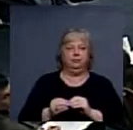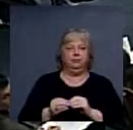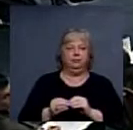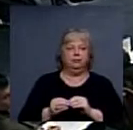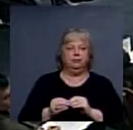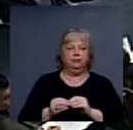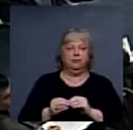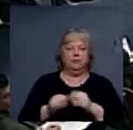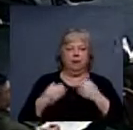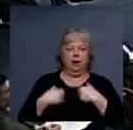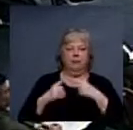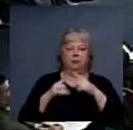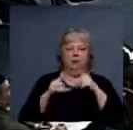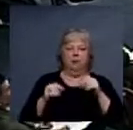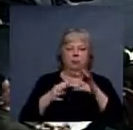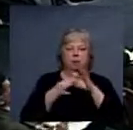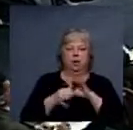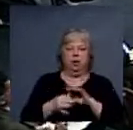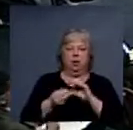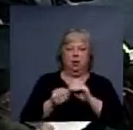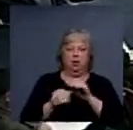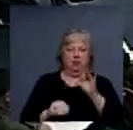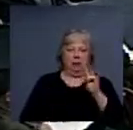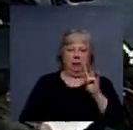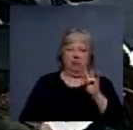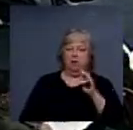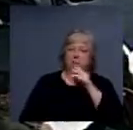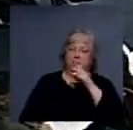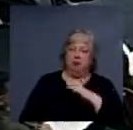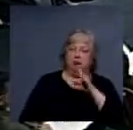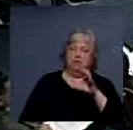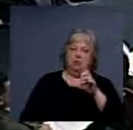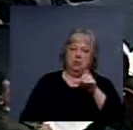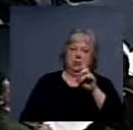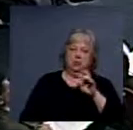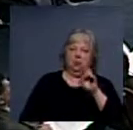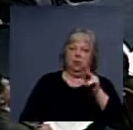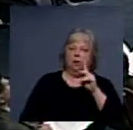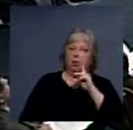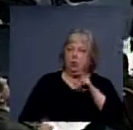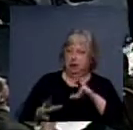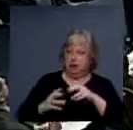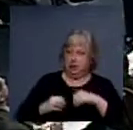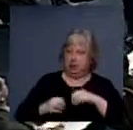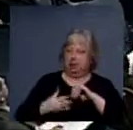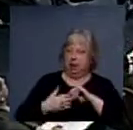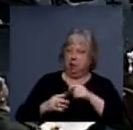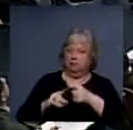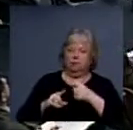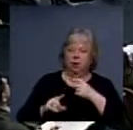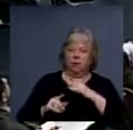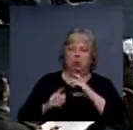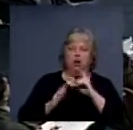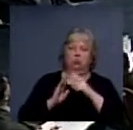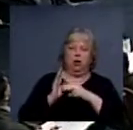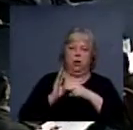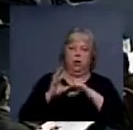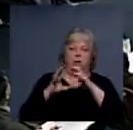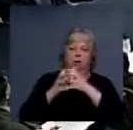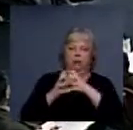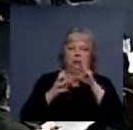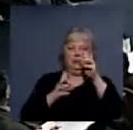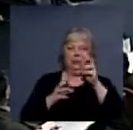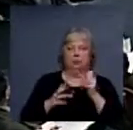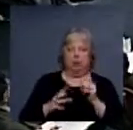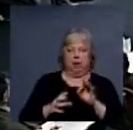We do have cards on item 7. So, Madam Clerk, if you would accept that one from our reading of the grouped items 6 through